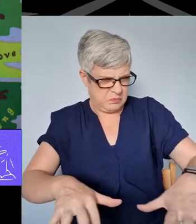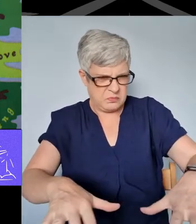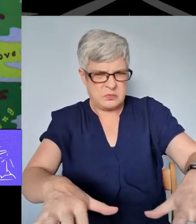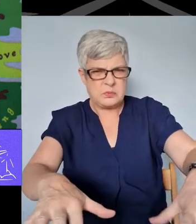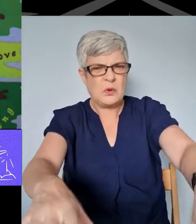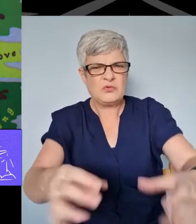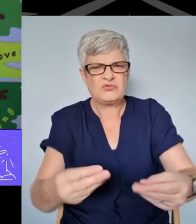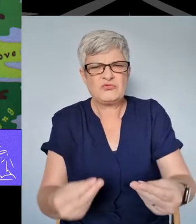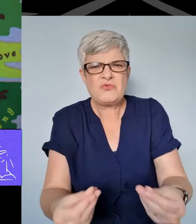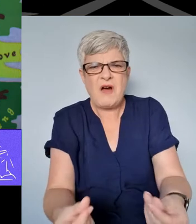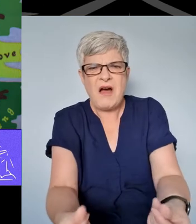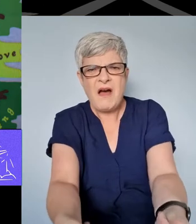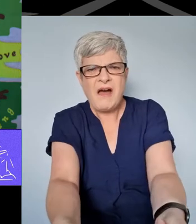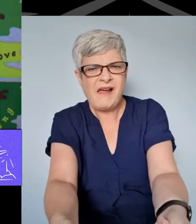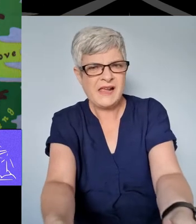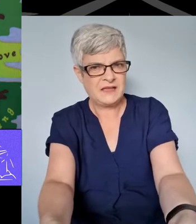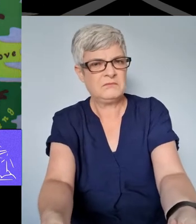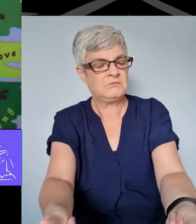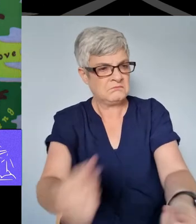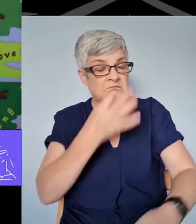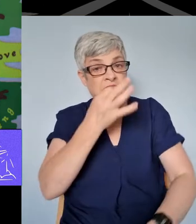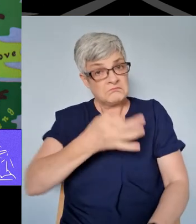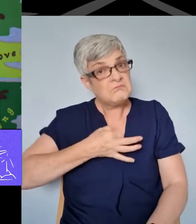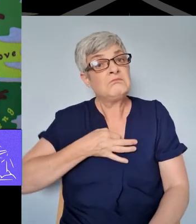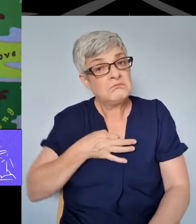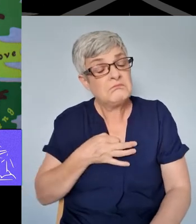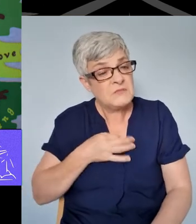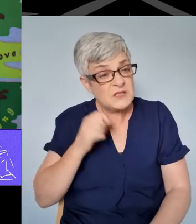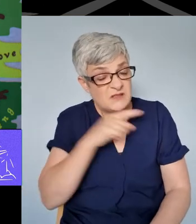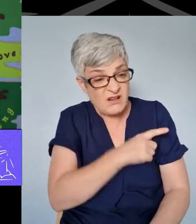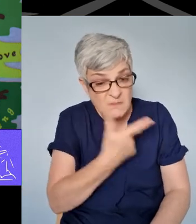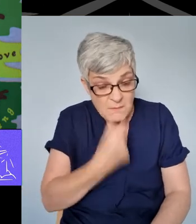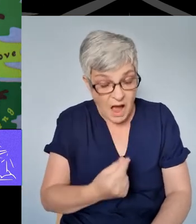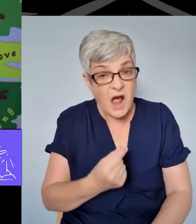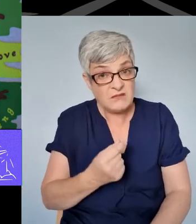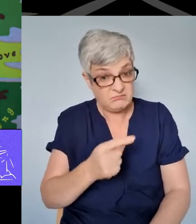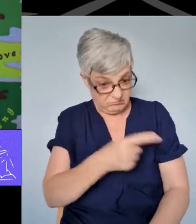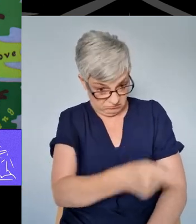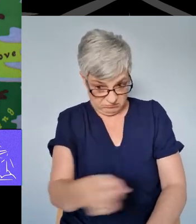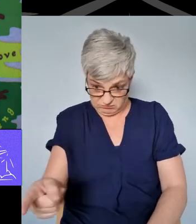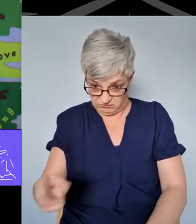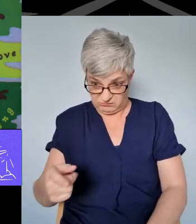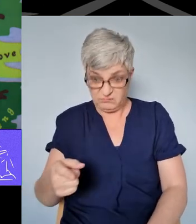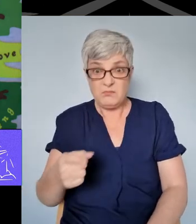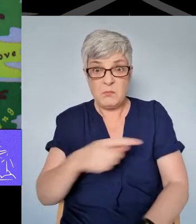dry. He asked me, "Son of man, can these bones live?"